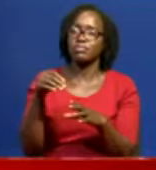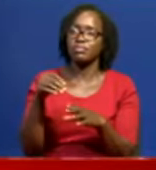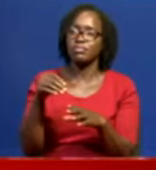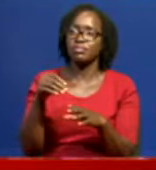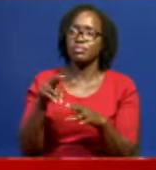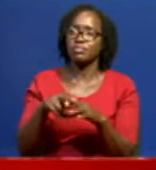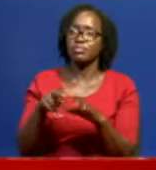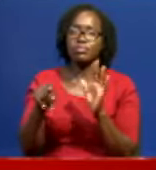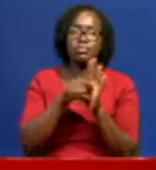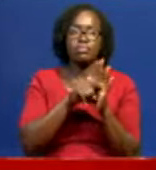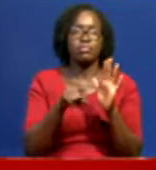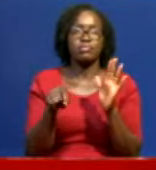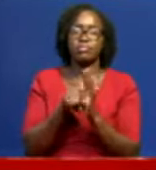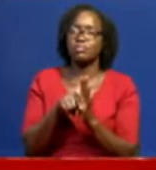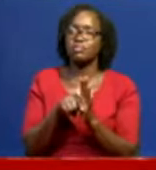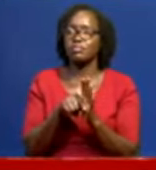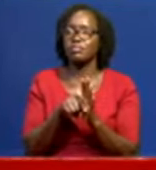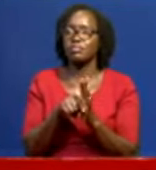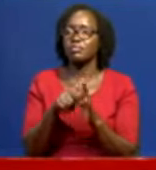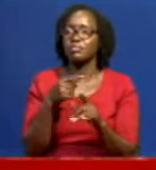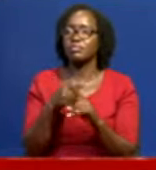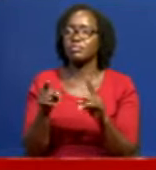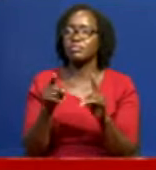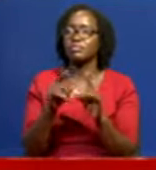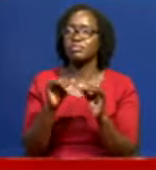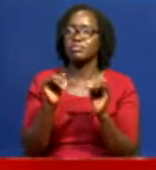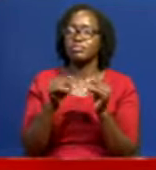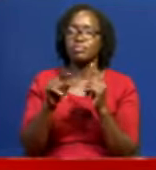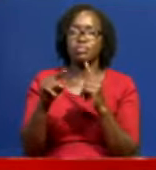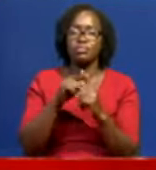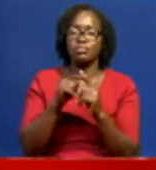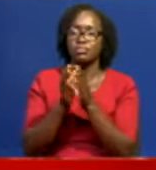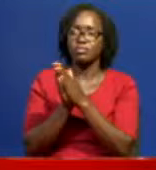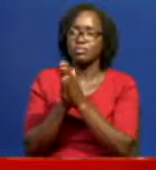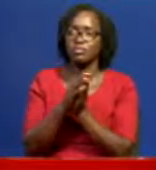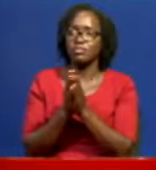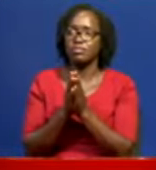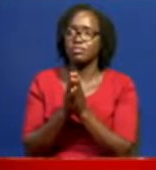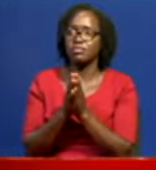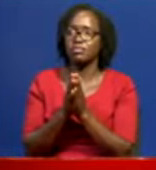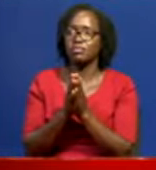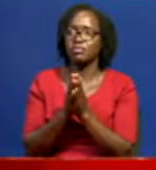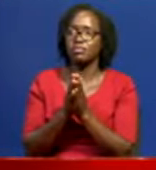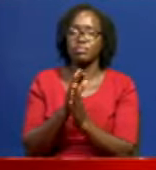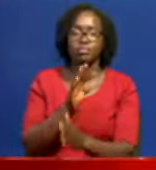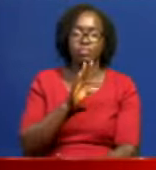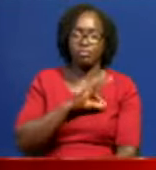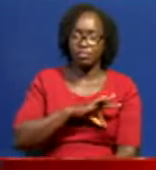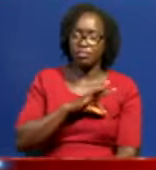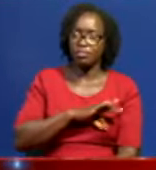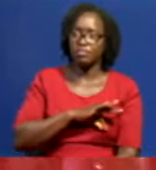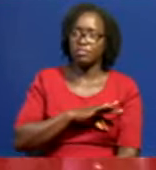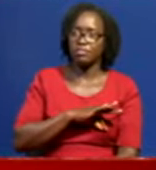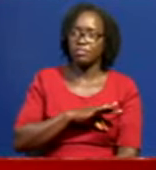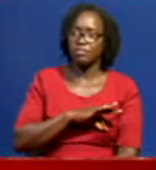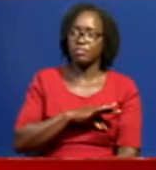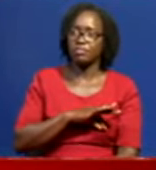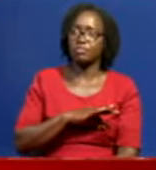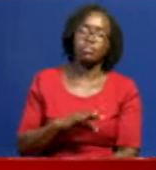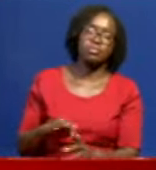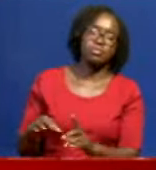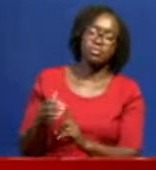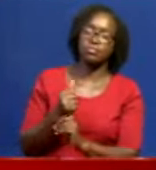not founded on negativity, but a new positive narrative that is gaining momentum